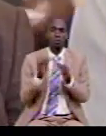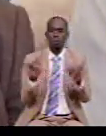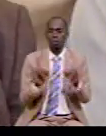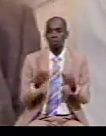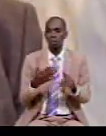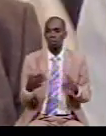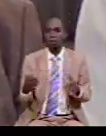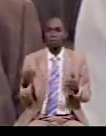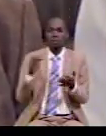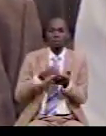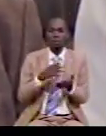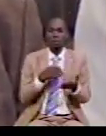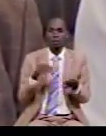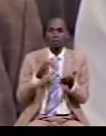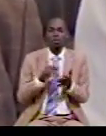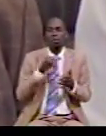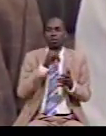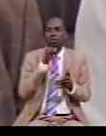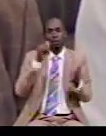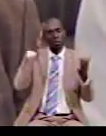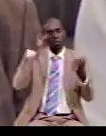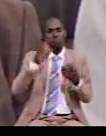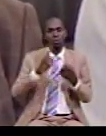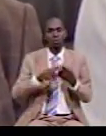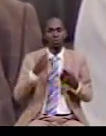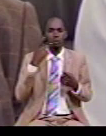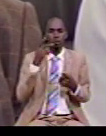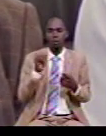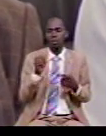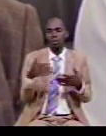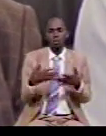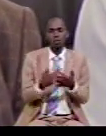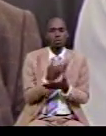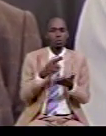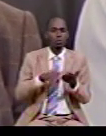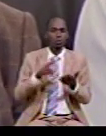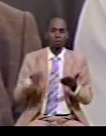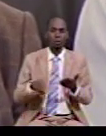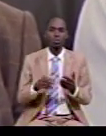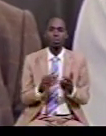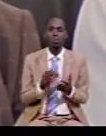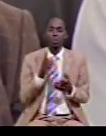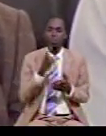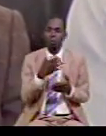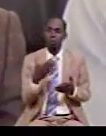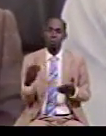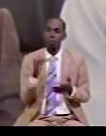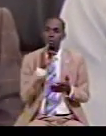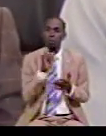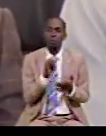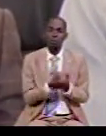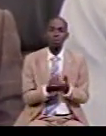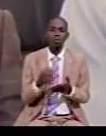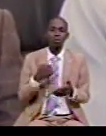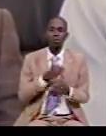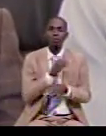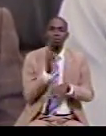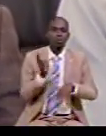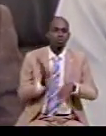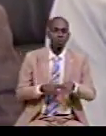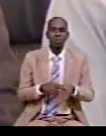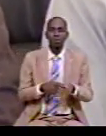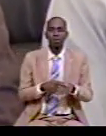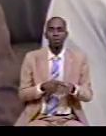results. One thing is that we usually fail to know who we are. First, discover